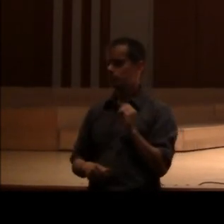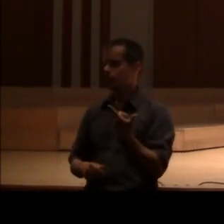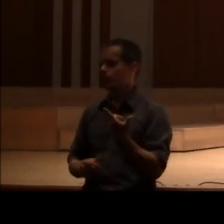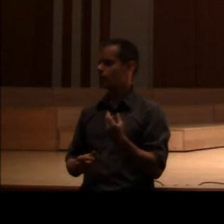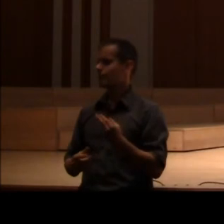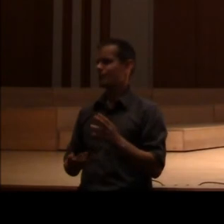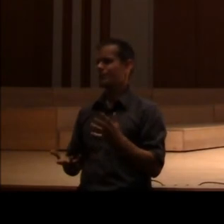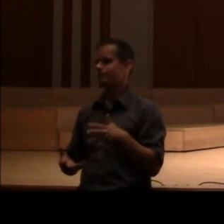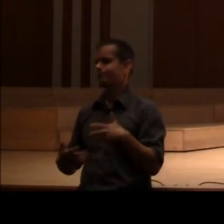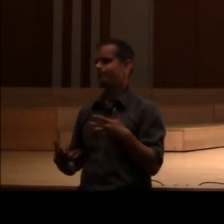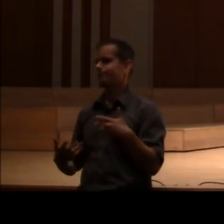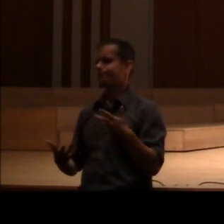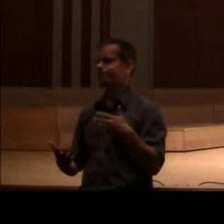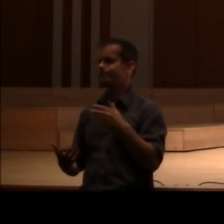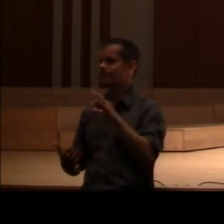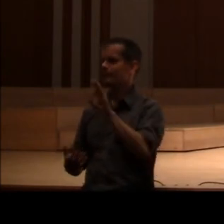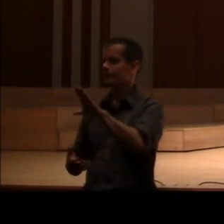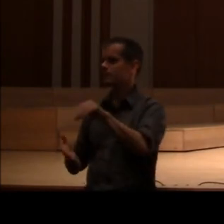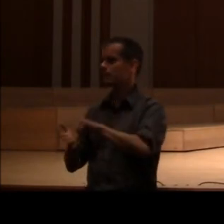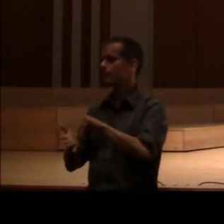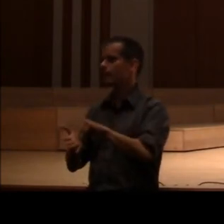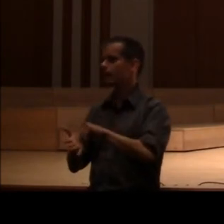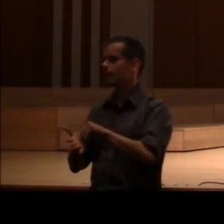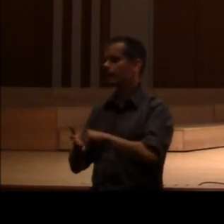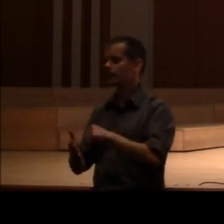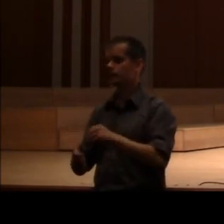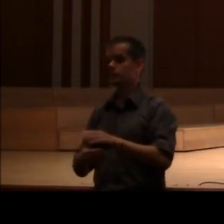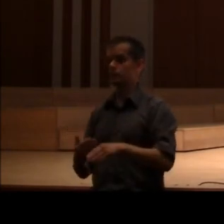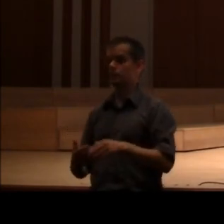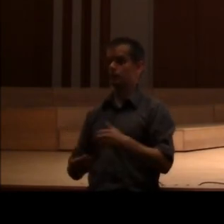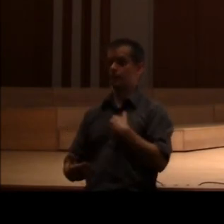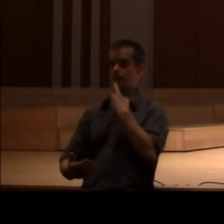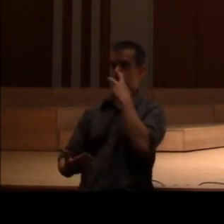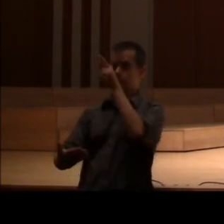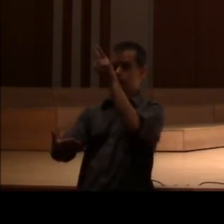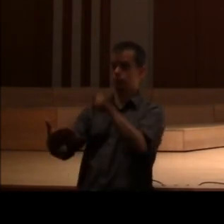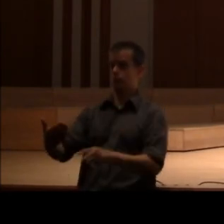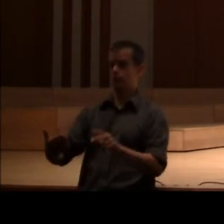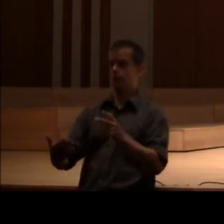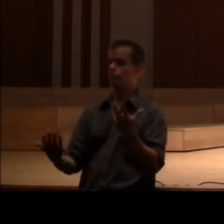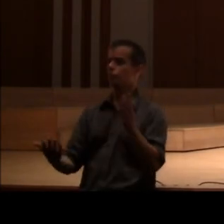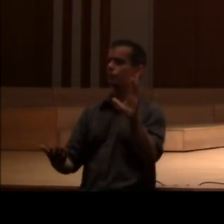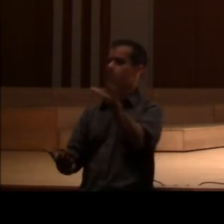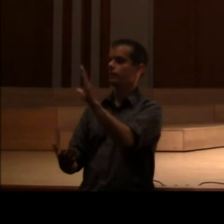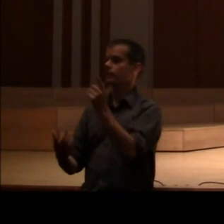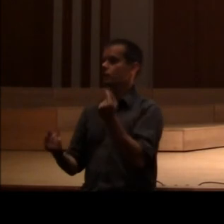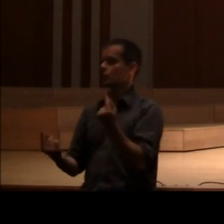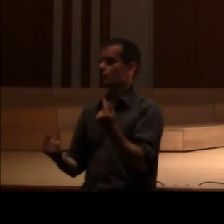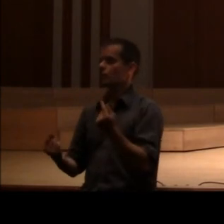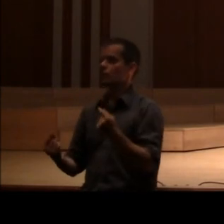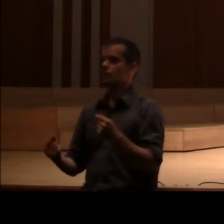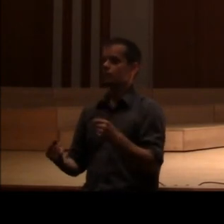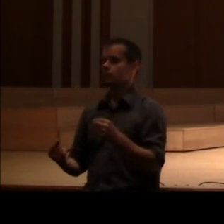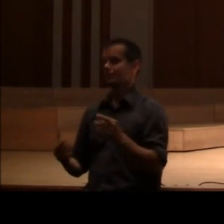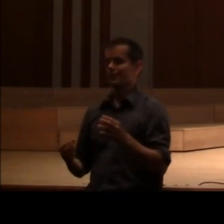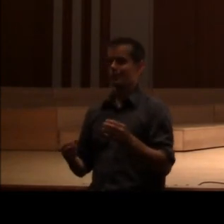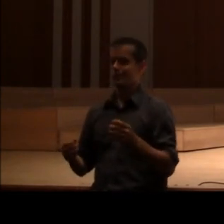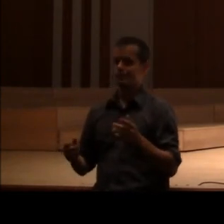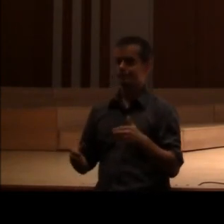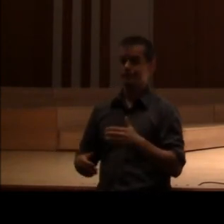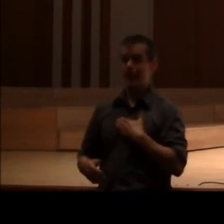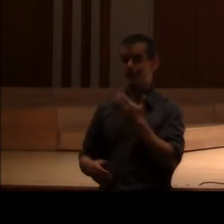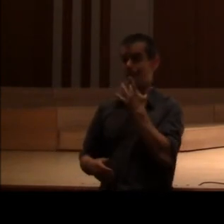them on a Facebook page so that we can all see what other people are doing or managing or happy birthday or whatever